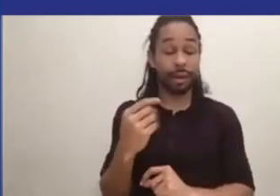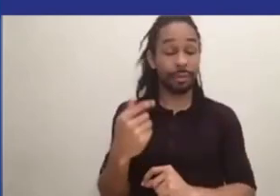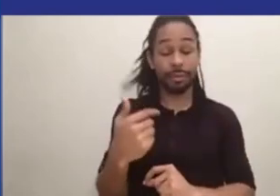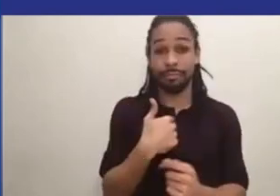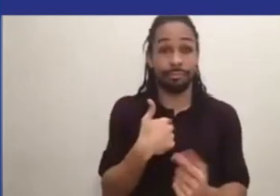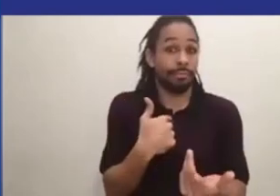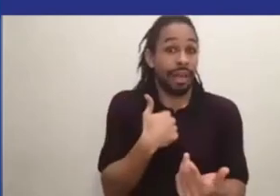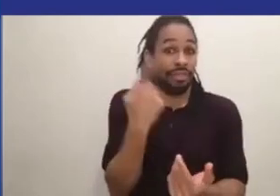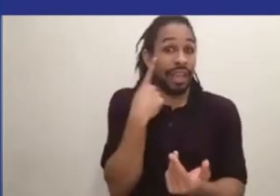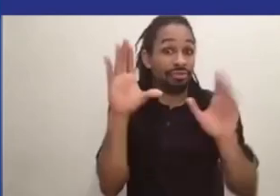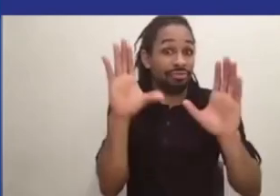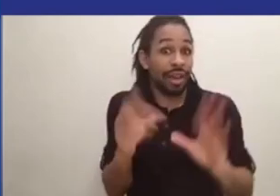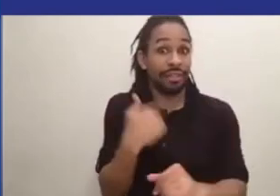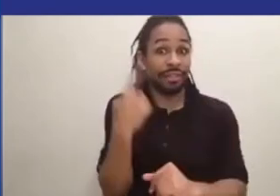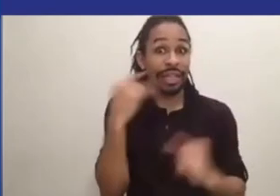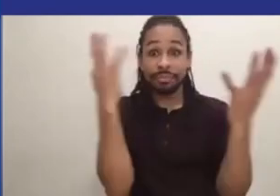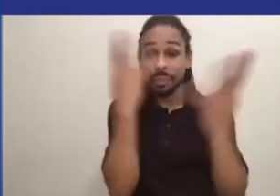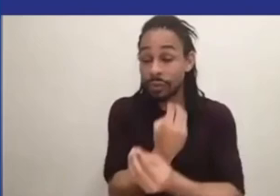beautiful